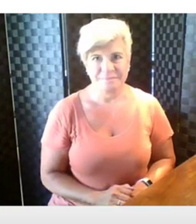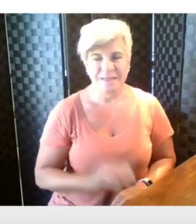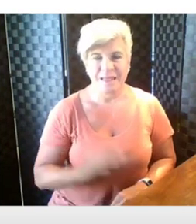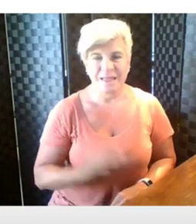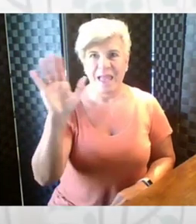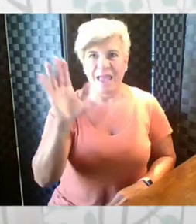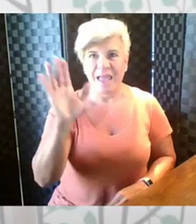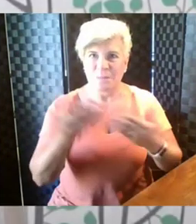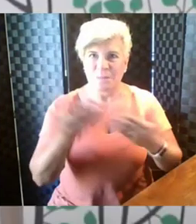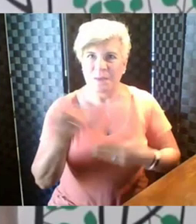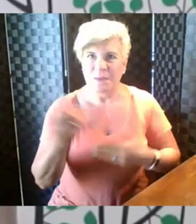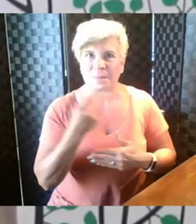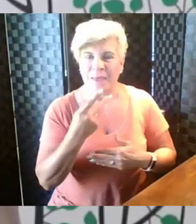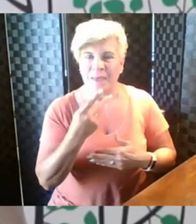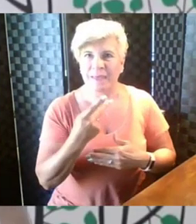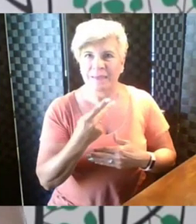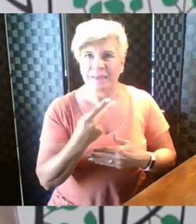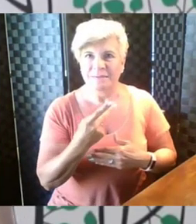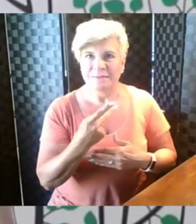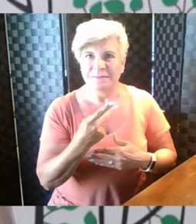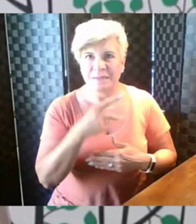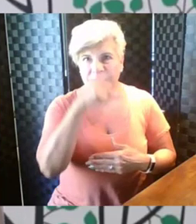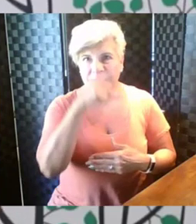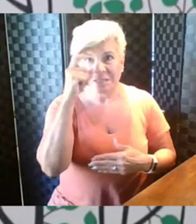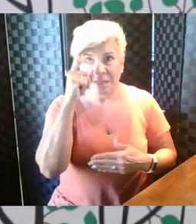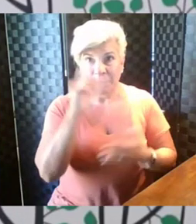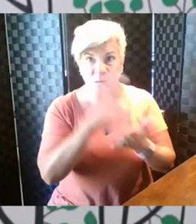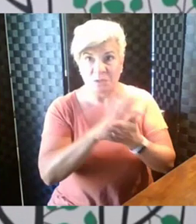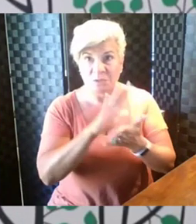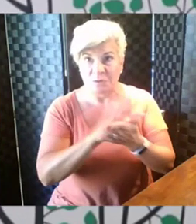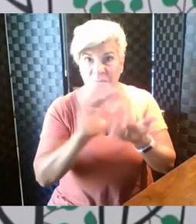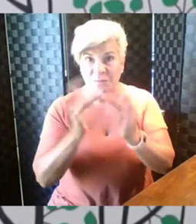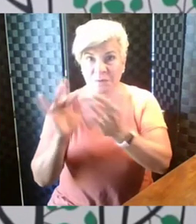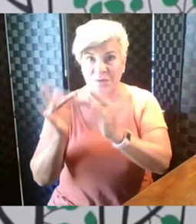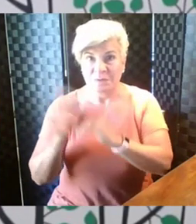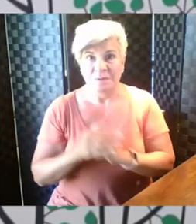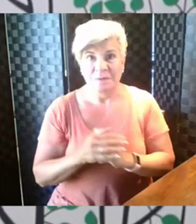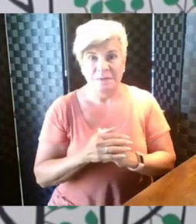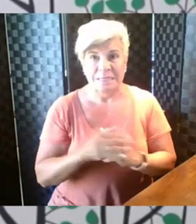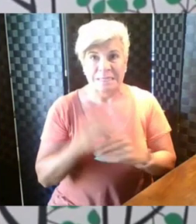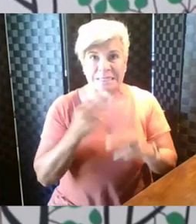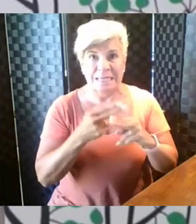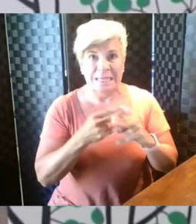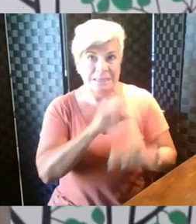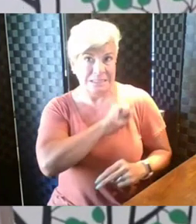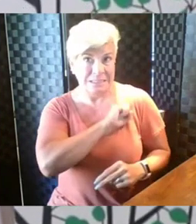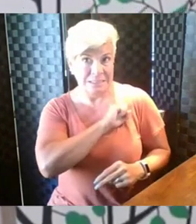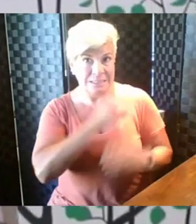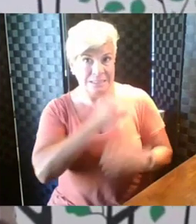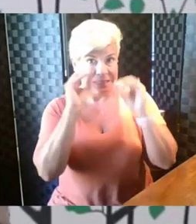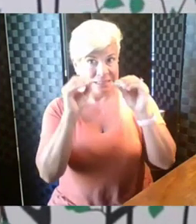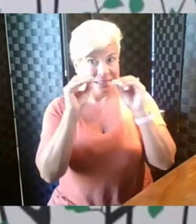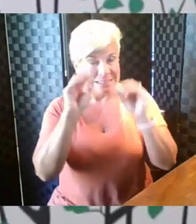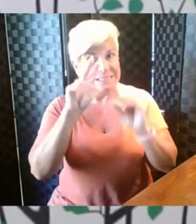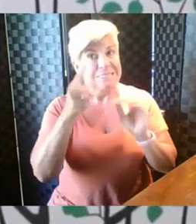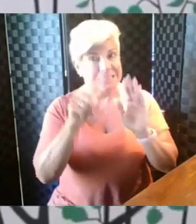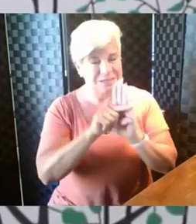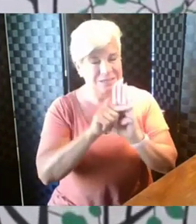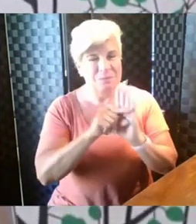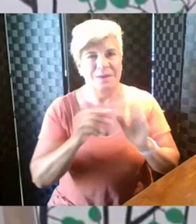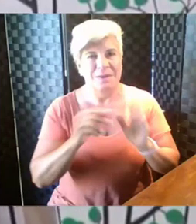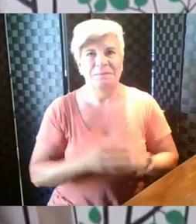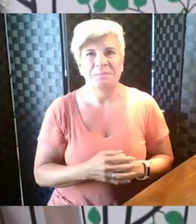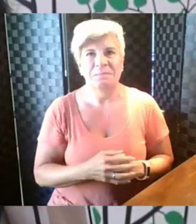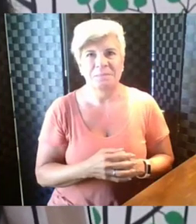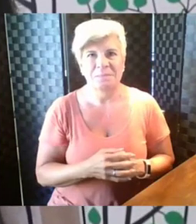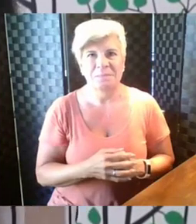Hi, and welcome back to our summer school virtually. My name is Mrs. Smithy, and I teach second grade at Stockwell